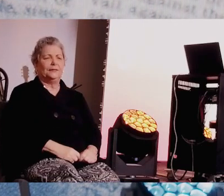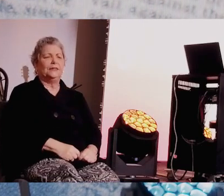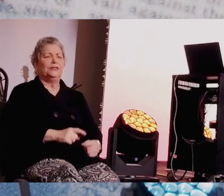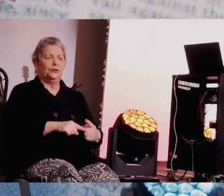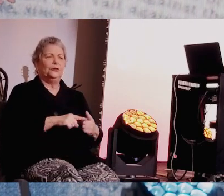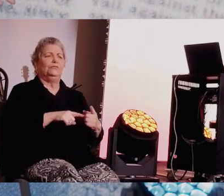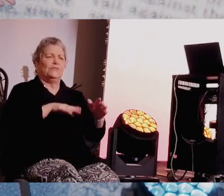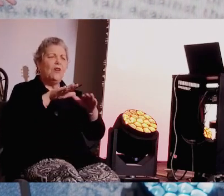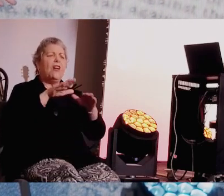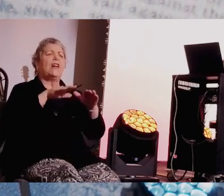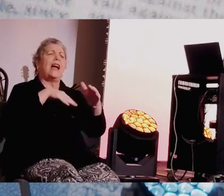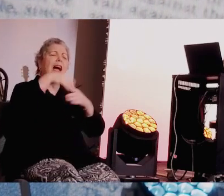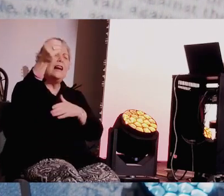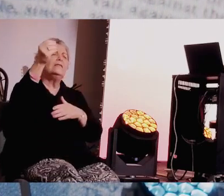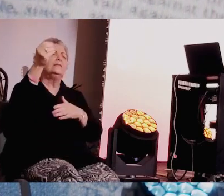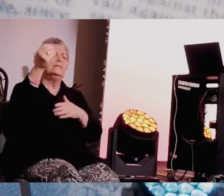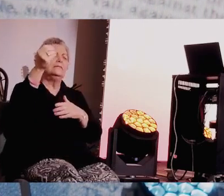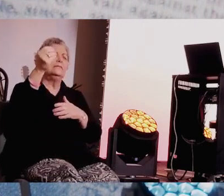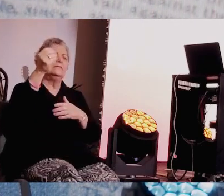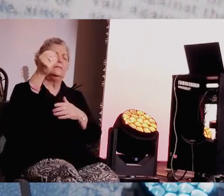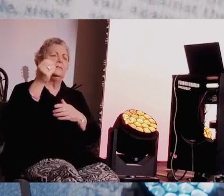to walk it out.